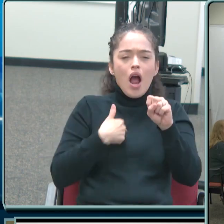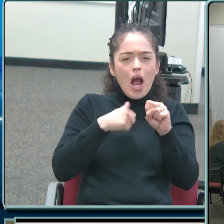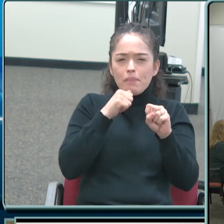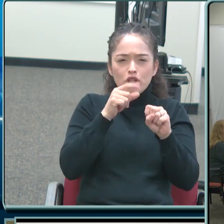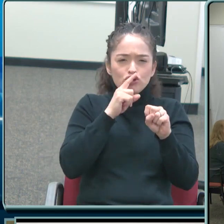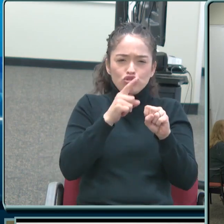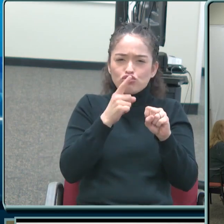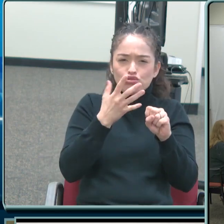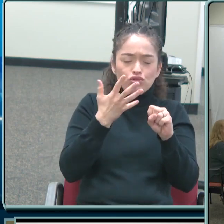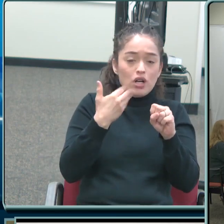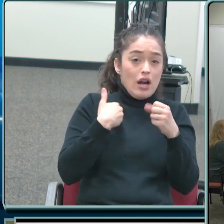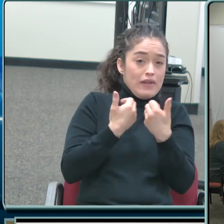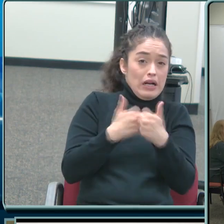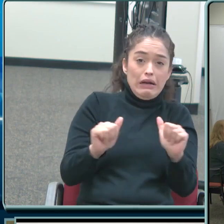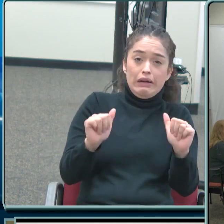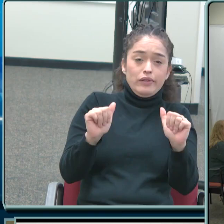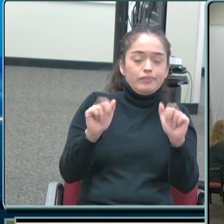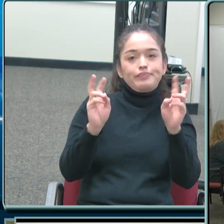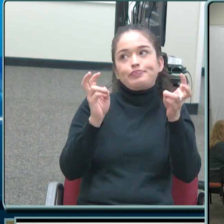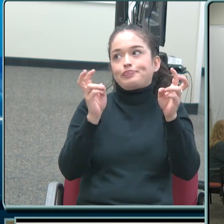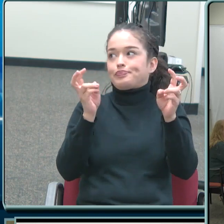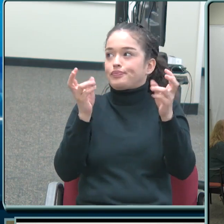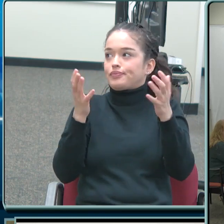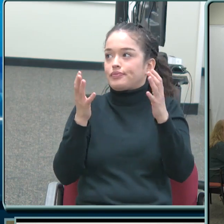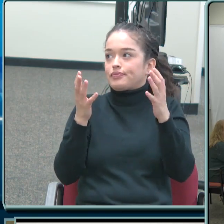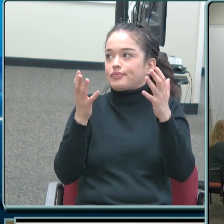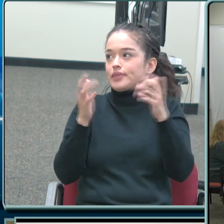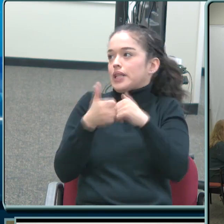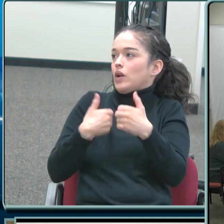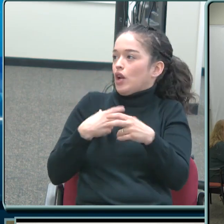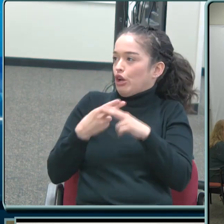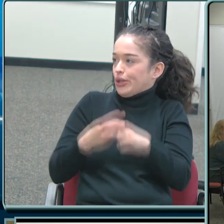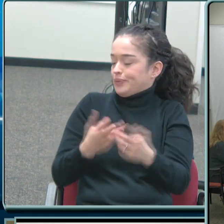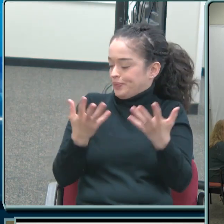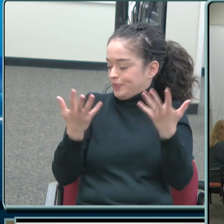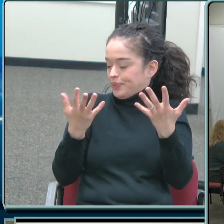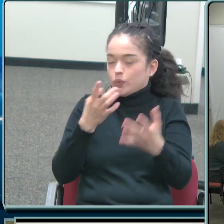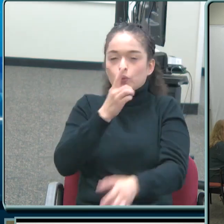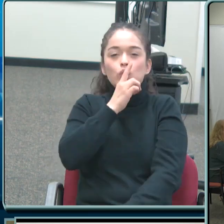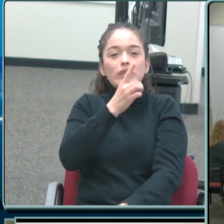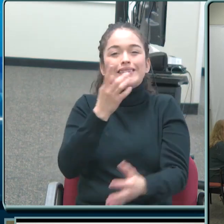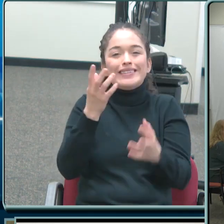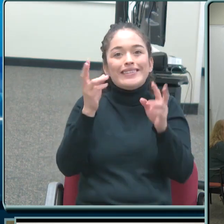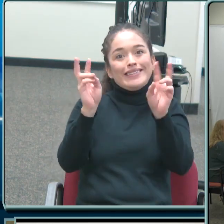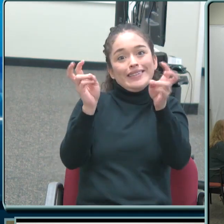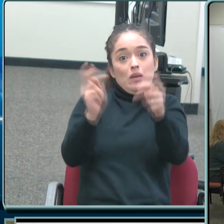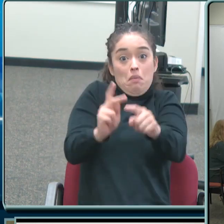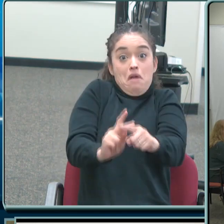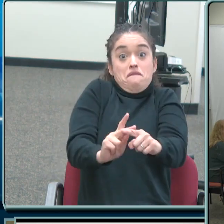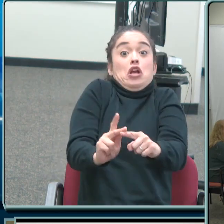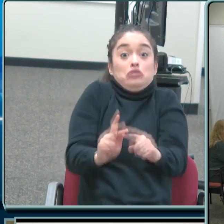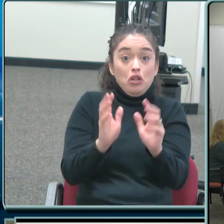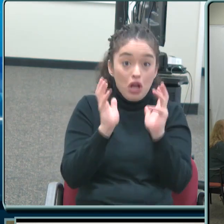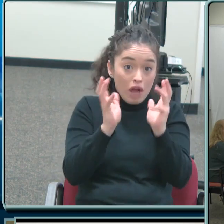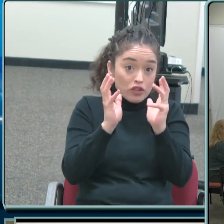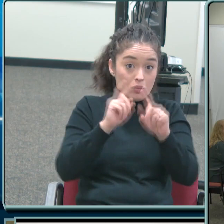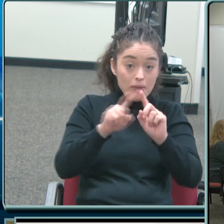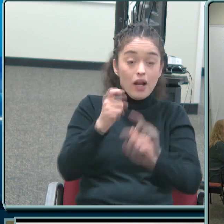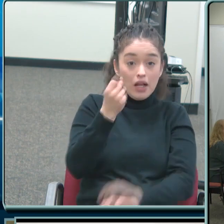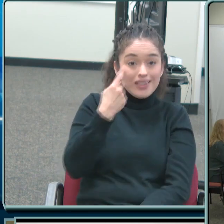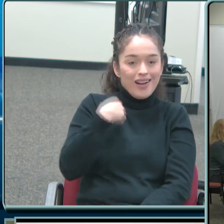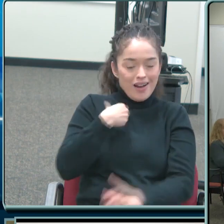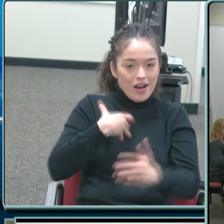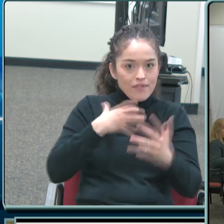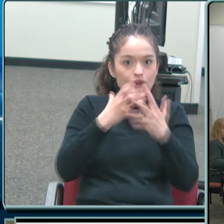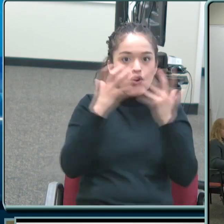if there's ever been any, I don't want to say, I don't know how to phrase it, of like really professional conversations about it, but I have